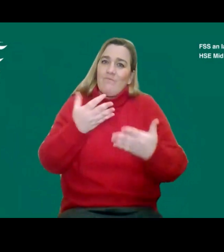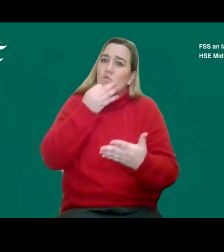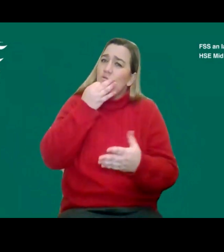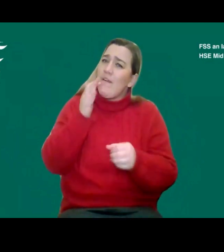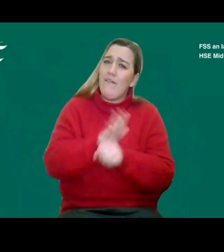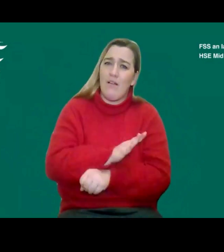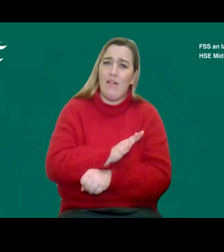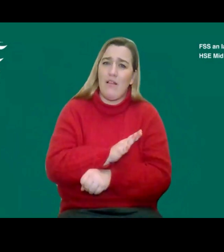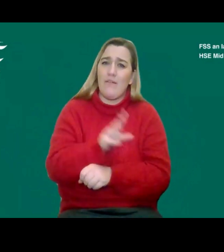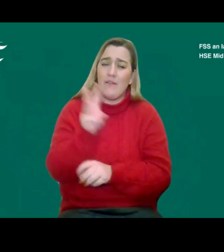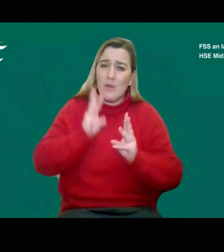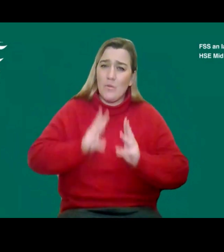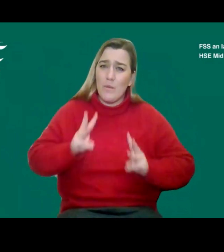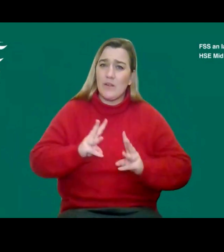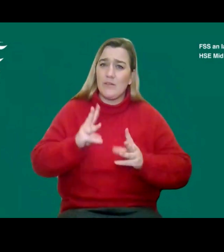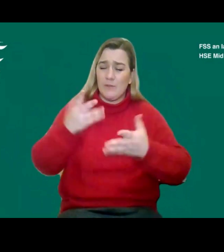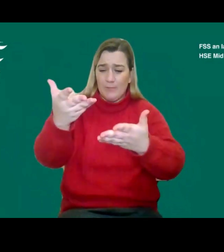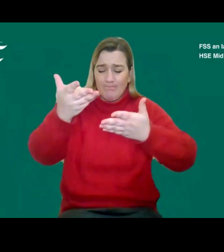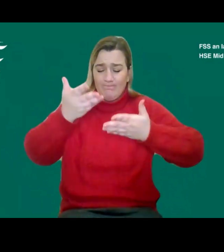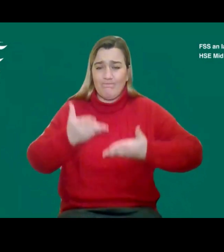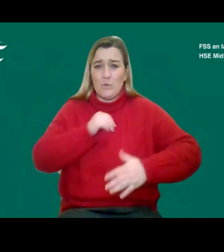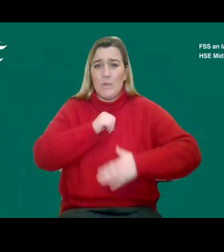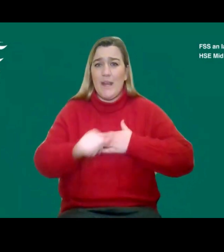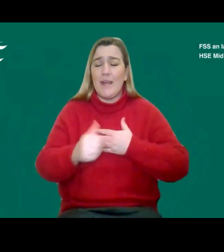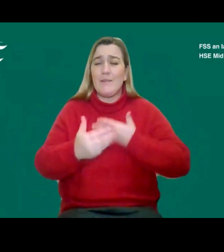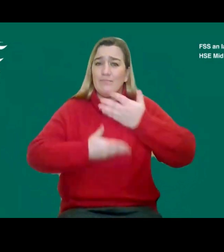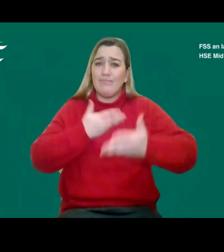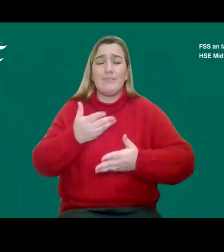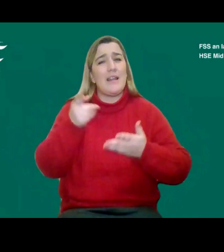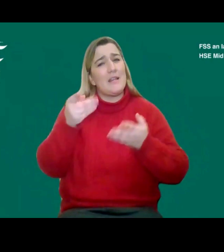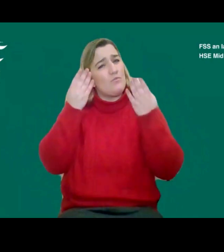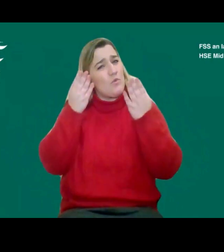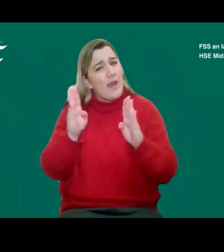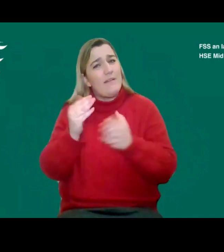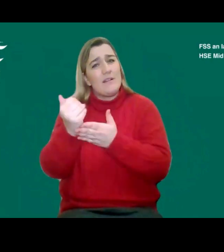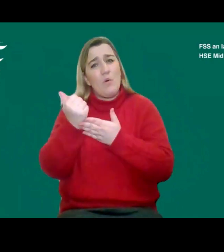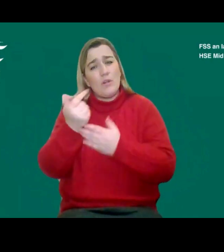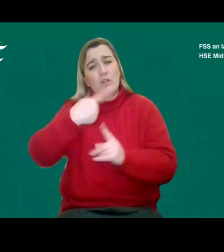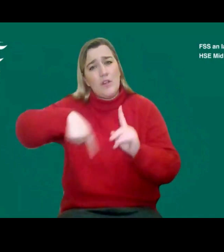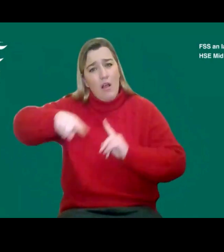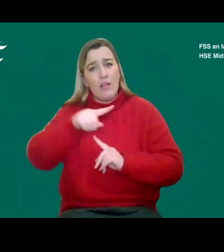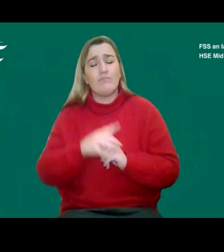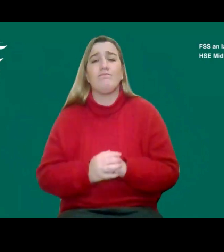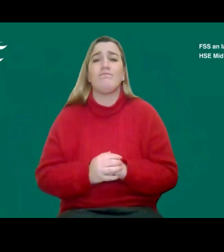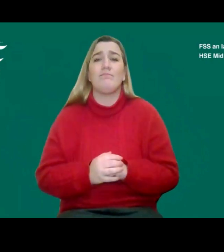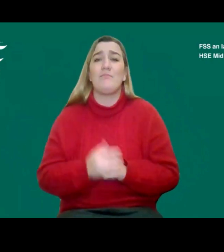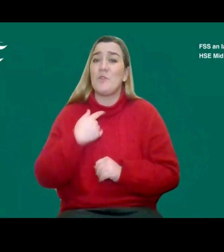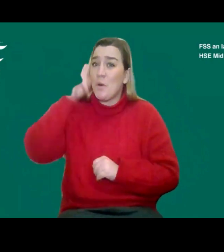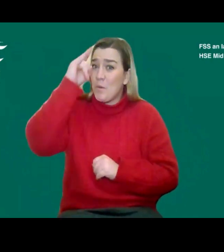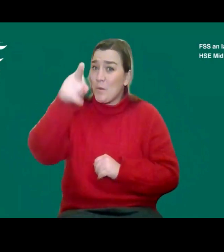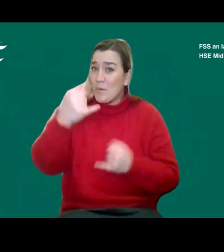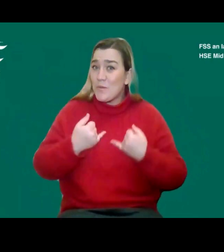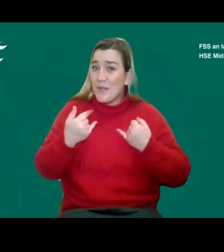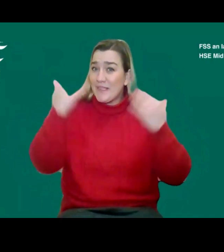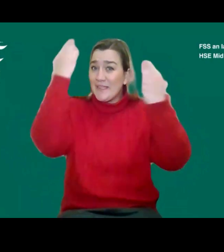their contribution, which is not only brave, but so supportive to each of us. So I hope you enjoy this evening's